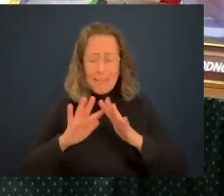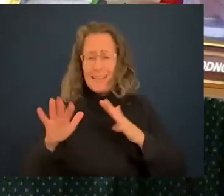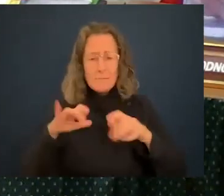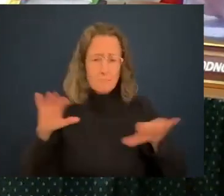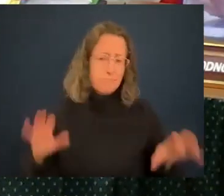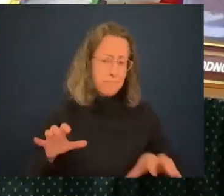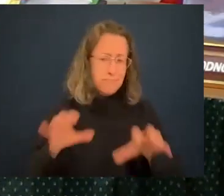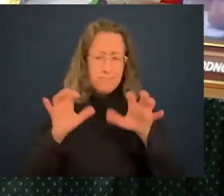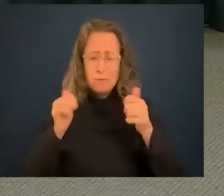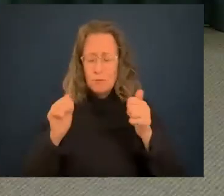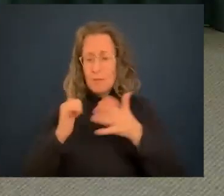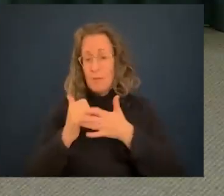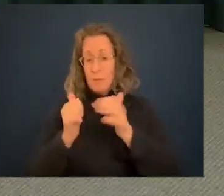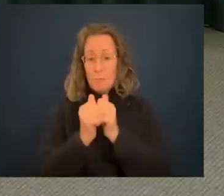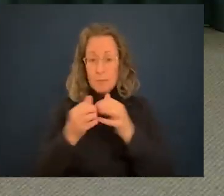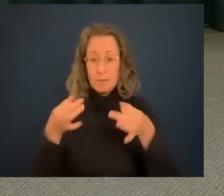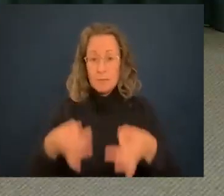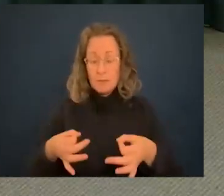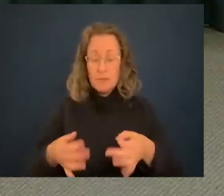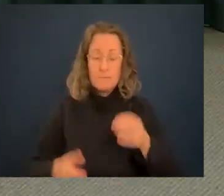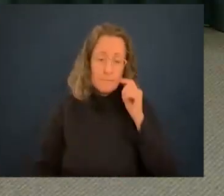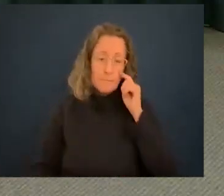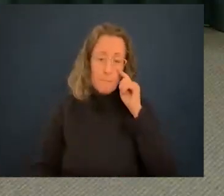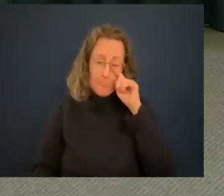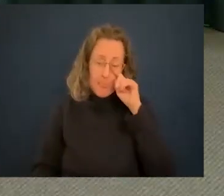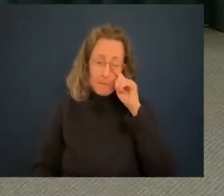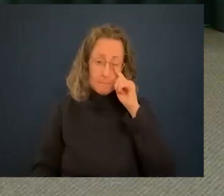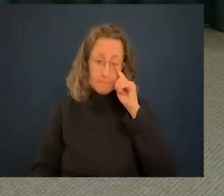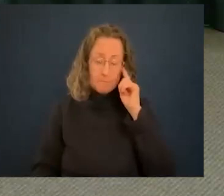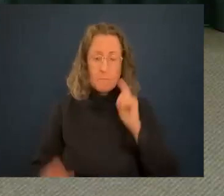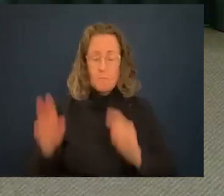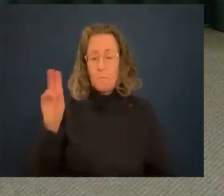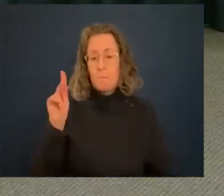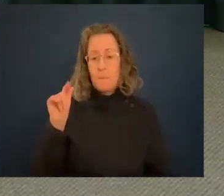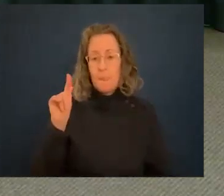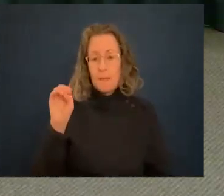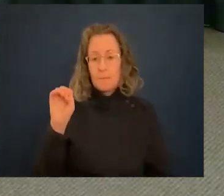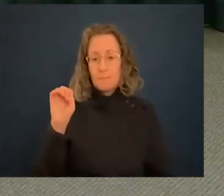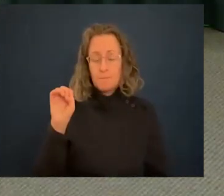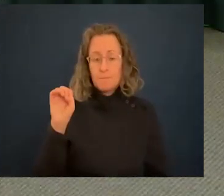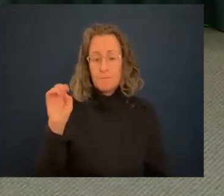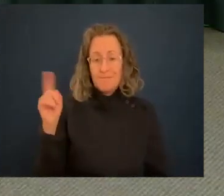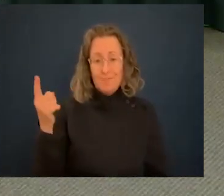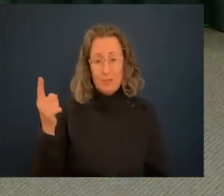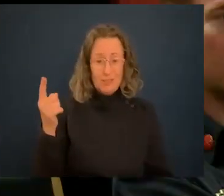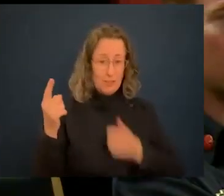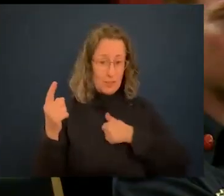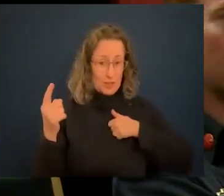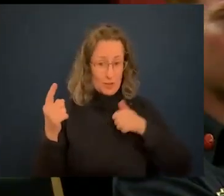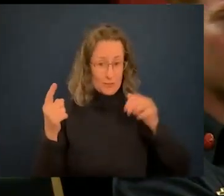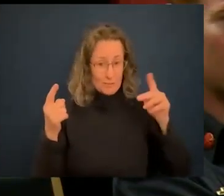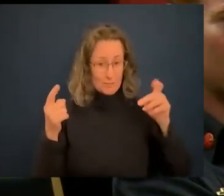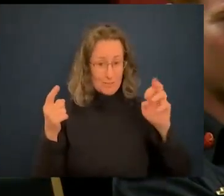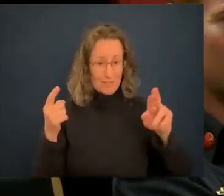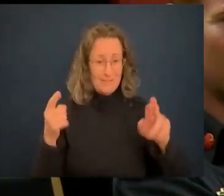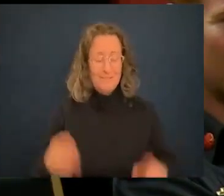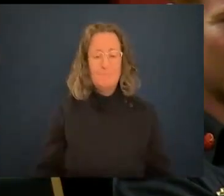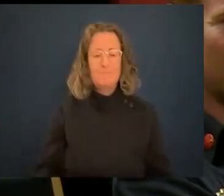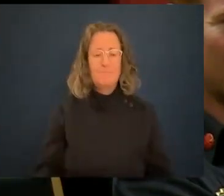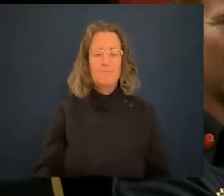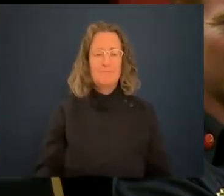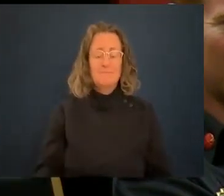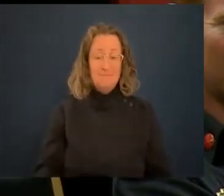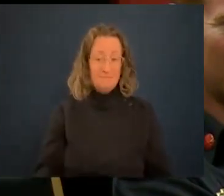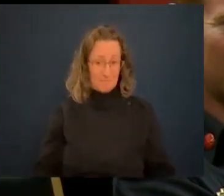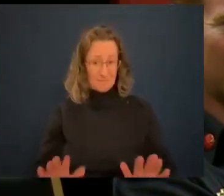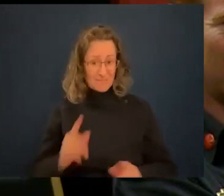that uh Kate it was Kate first sorry Peter oh am